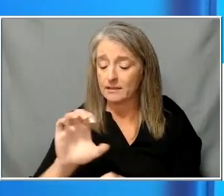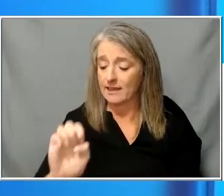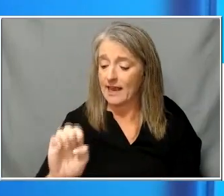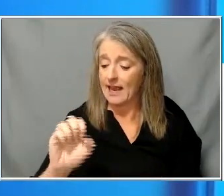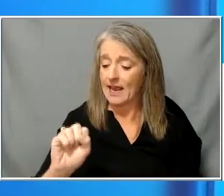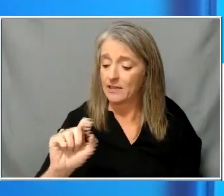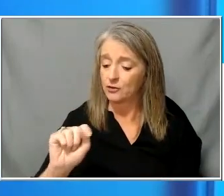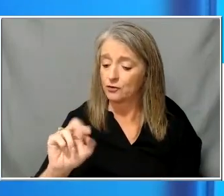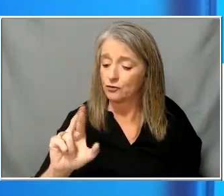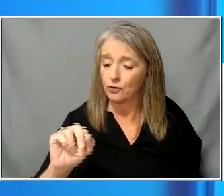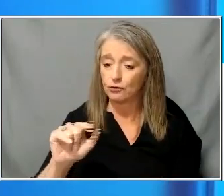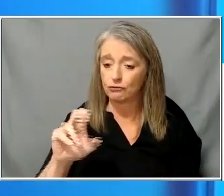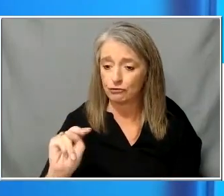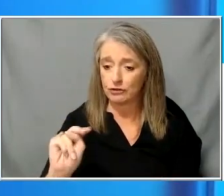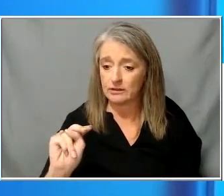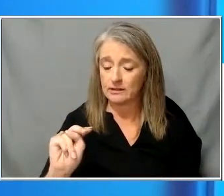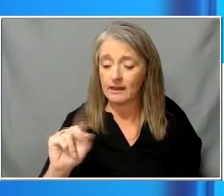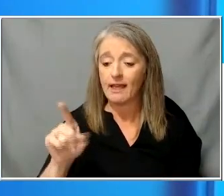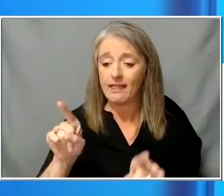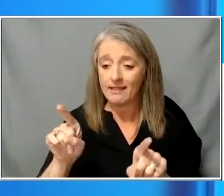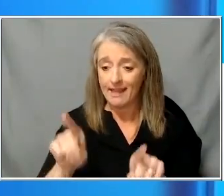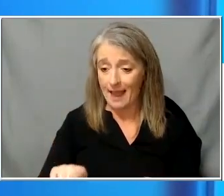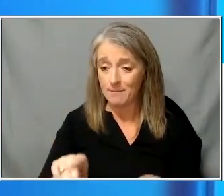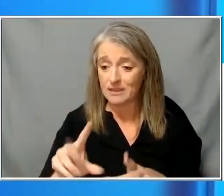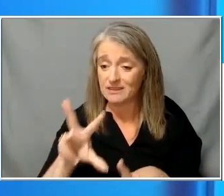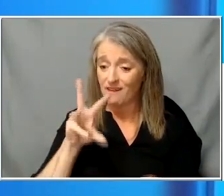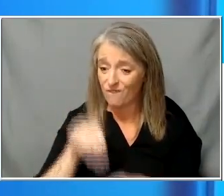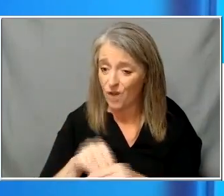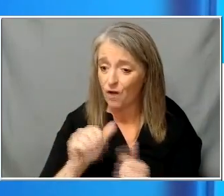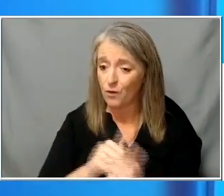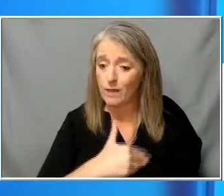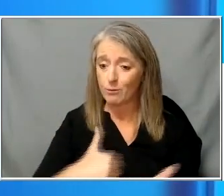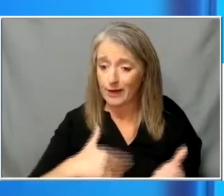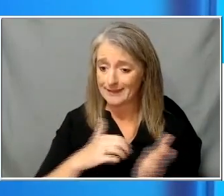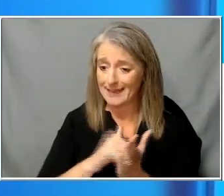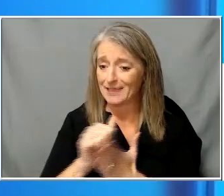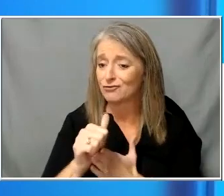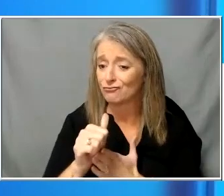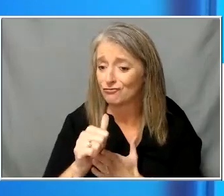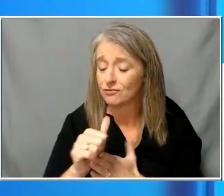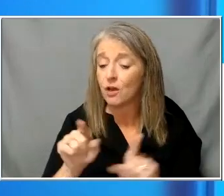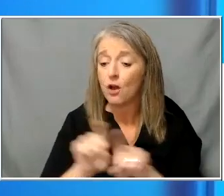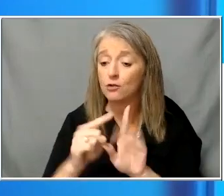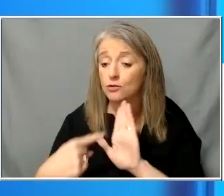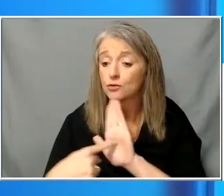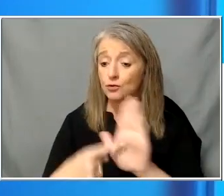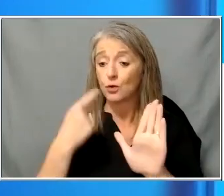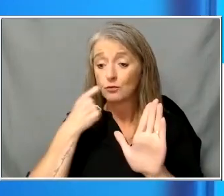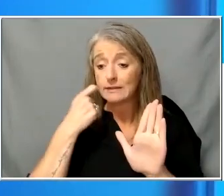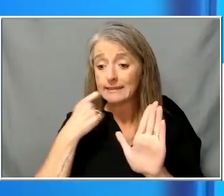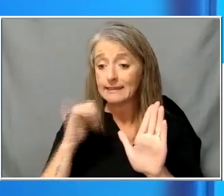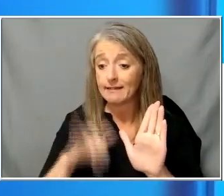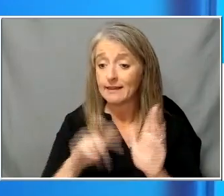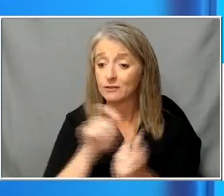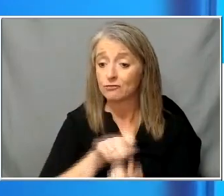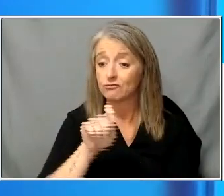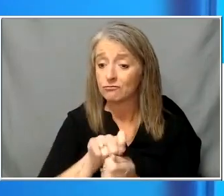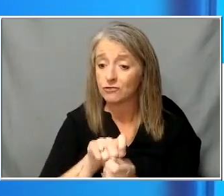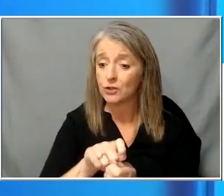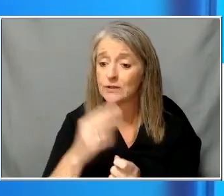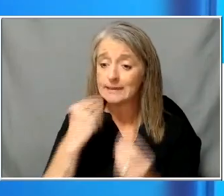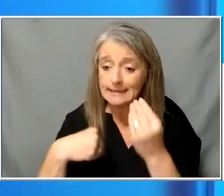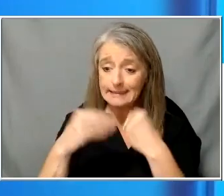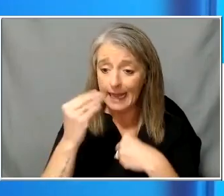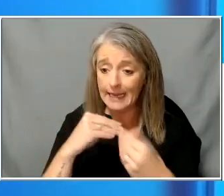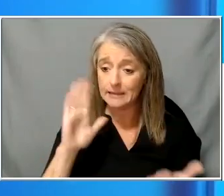breast cancer. So that is the belief around that. It's also been shown recently that certain types of diets can